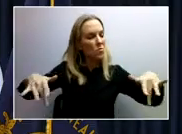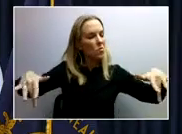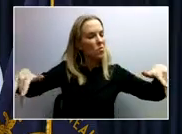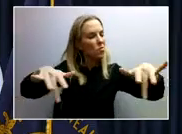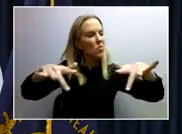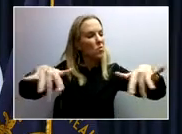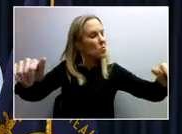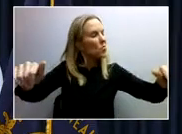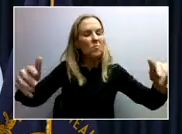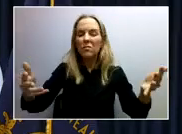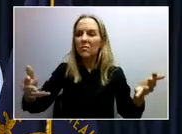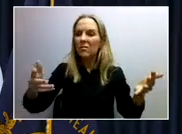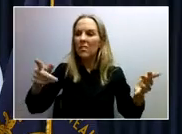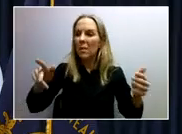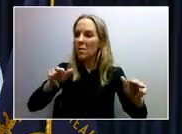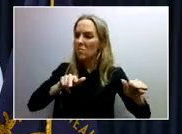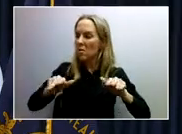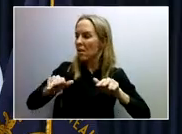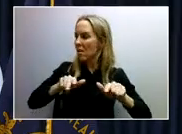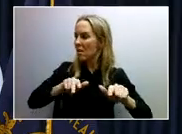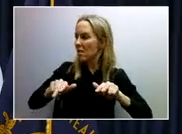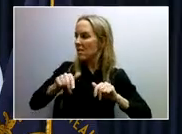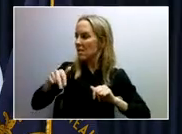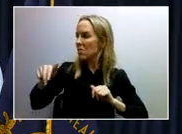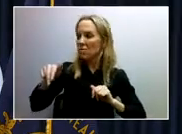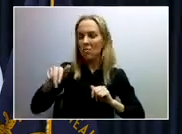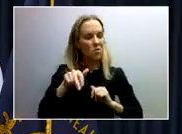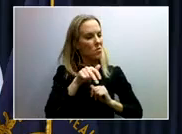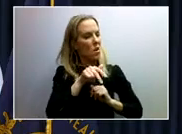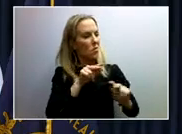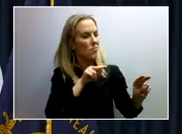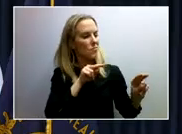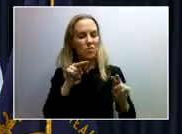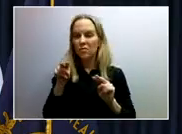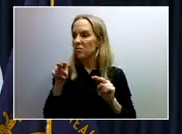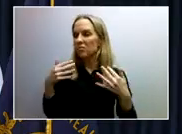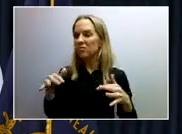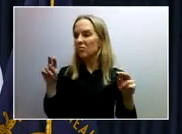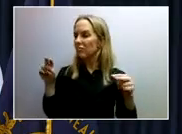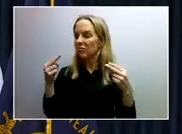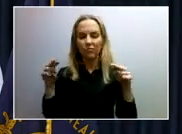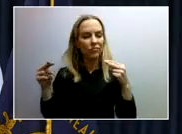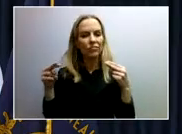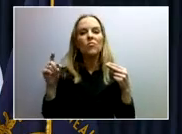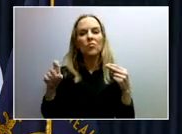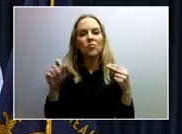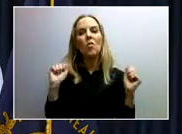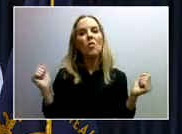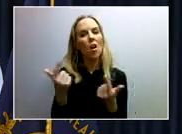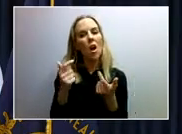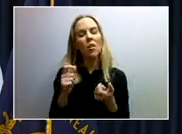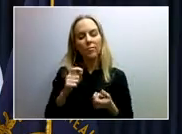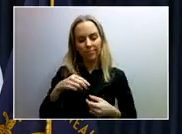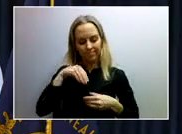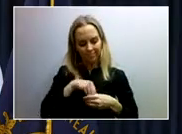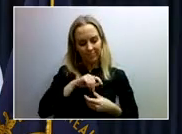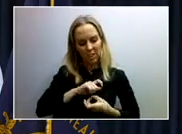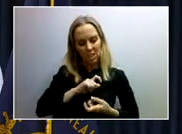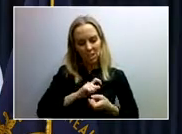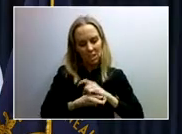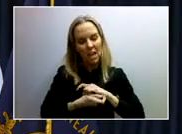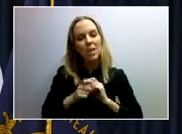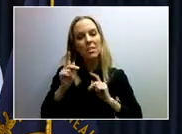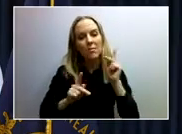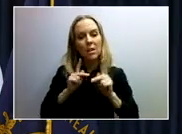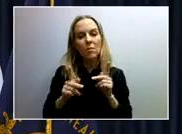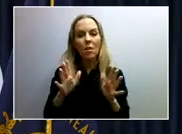areas knows that we should all be changed people. So my hope, after everything we've